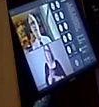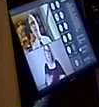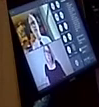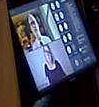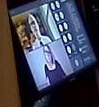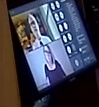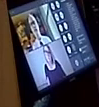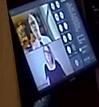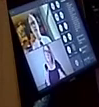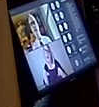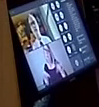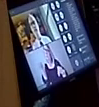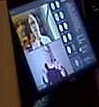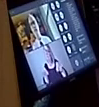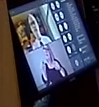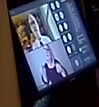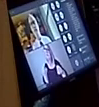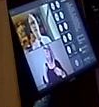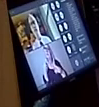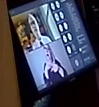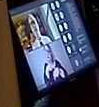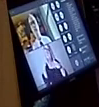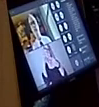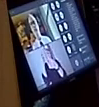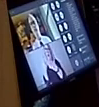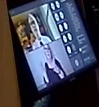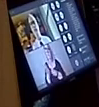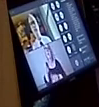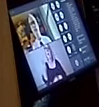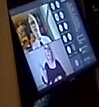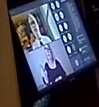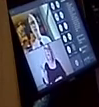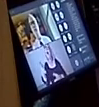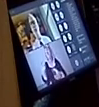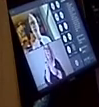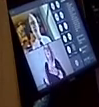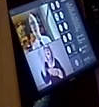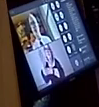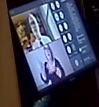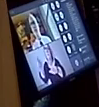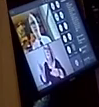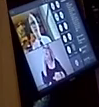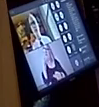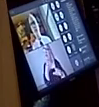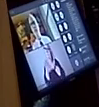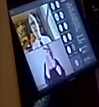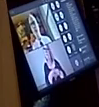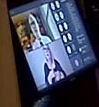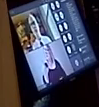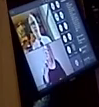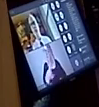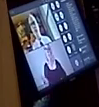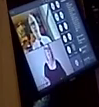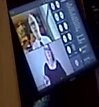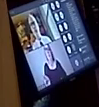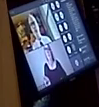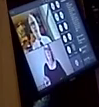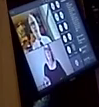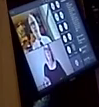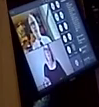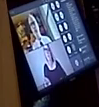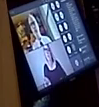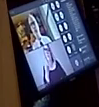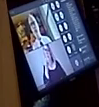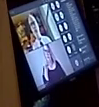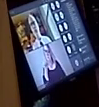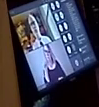would be manipulating the council by outside personnel. And that's not democratic, is it? I'm not sure if that's the correct way to